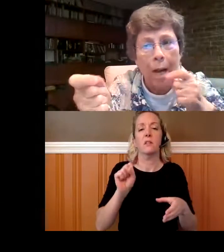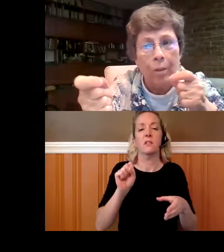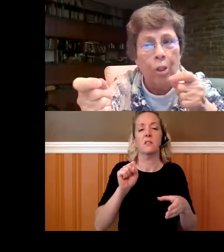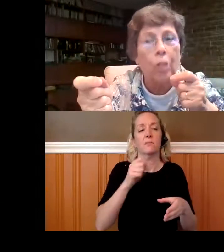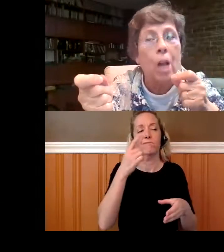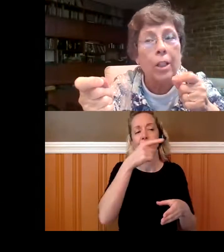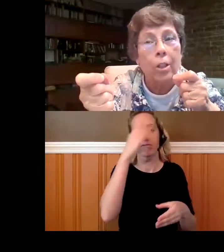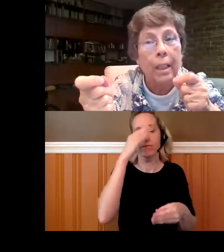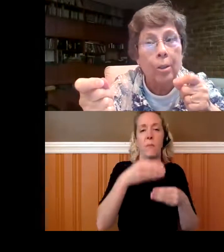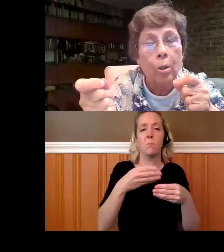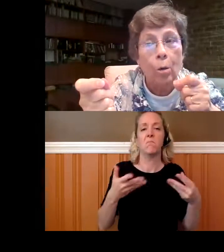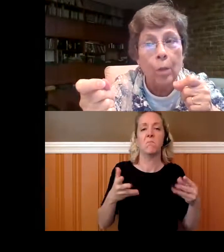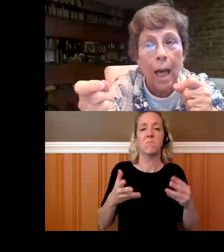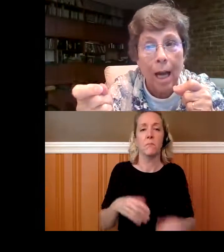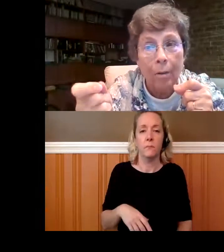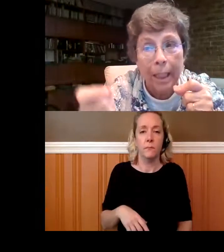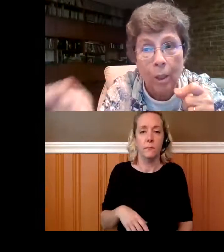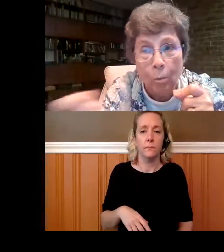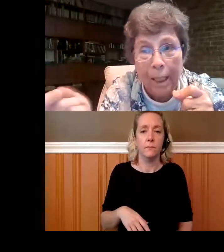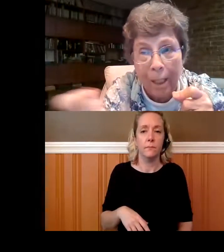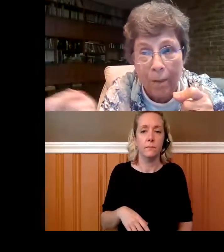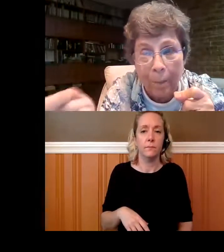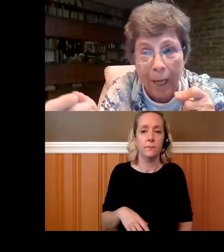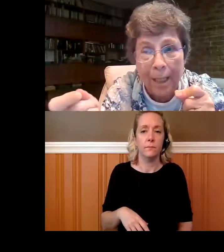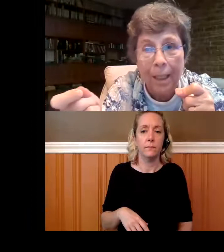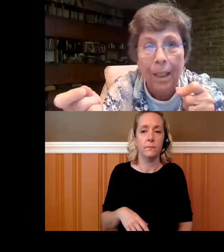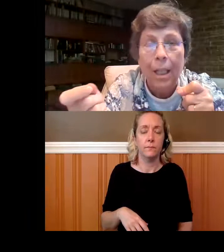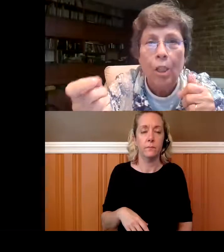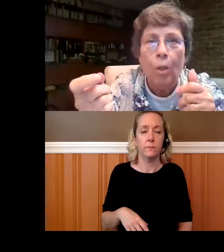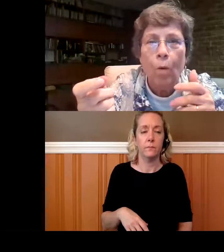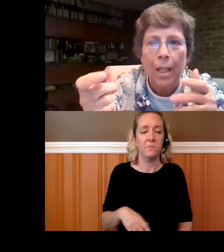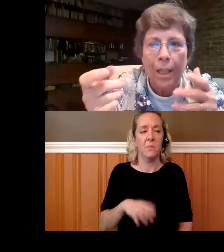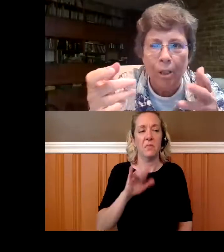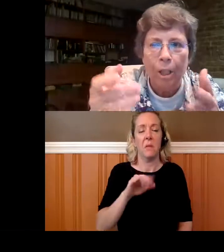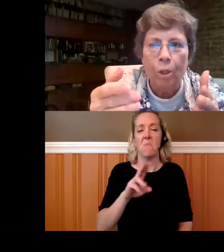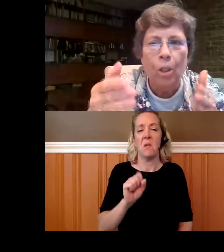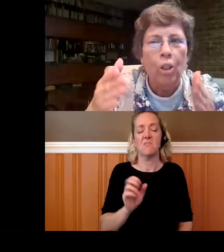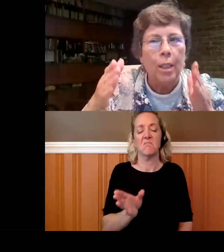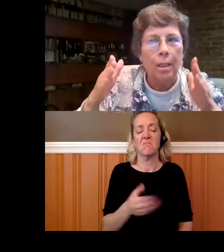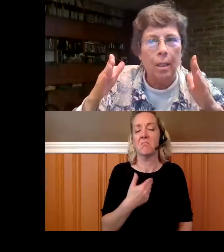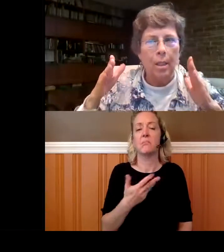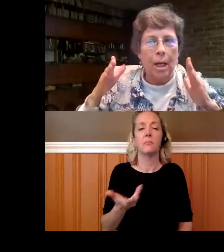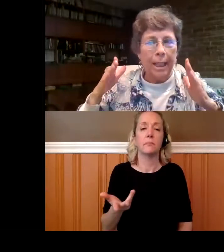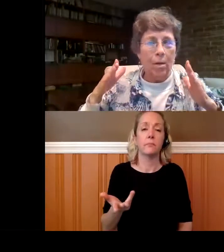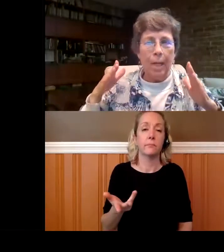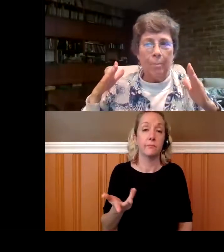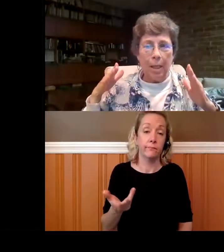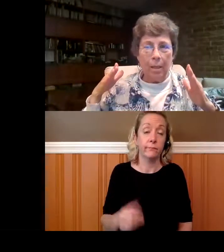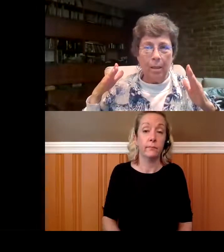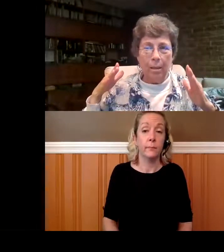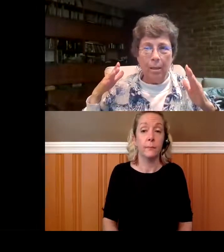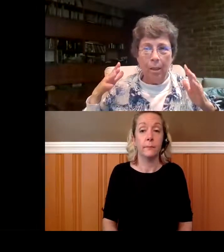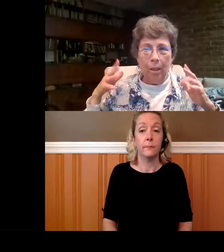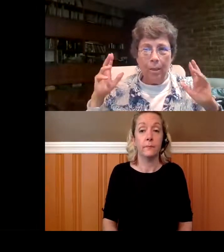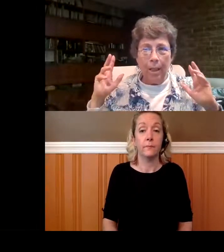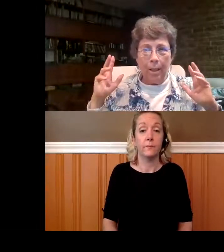off the bus. So one thing you can do is just not get on that bus. That might be your backup plan, or you